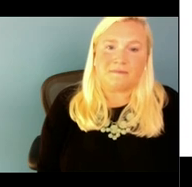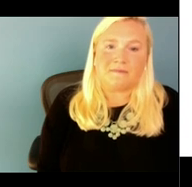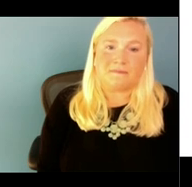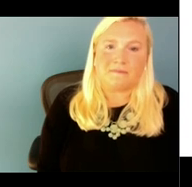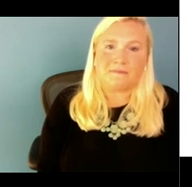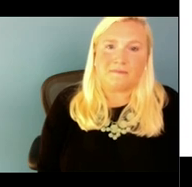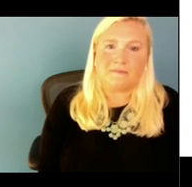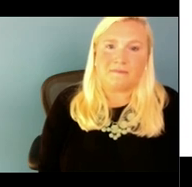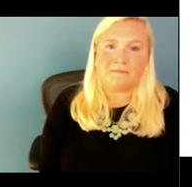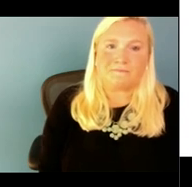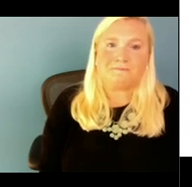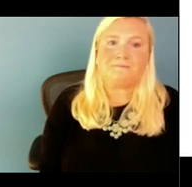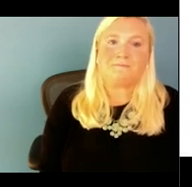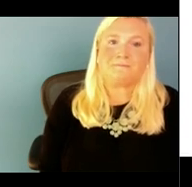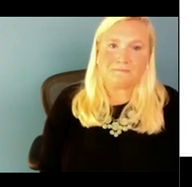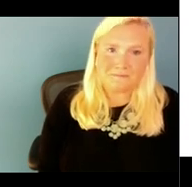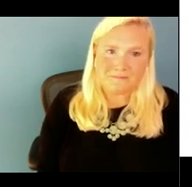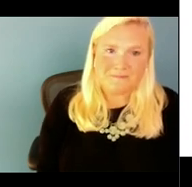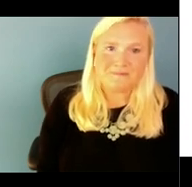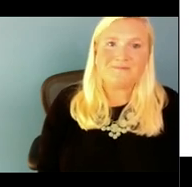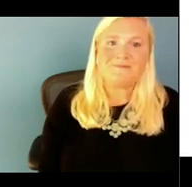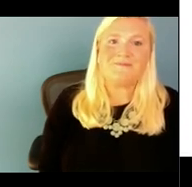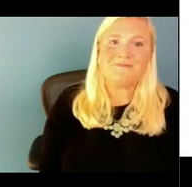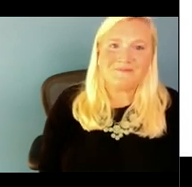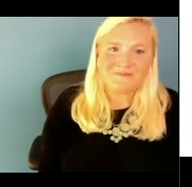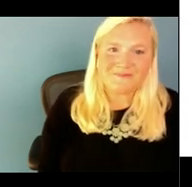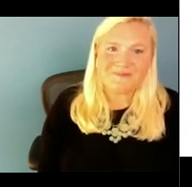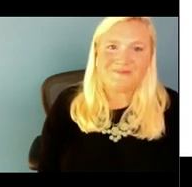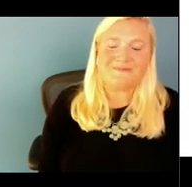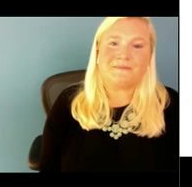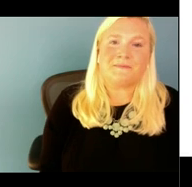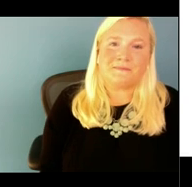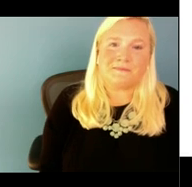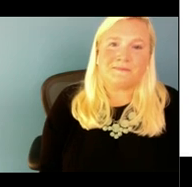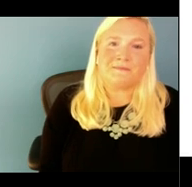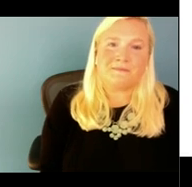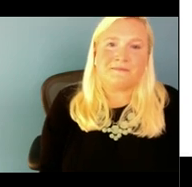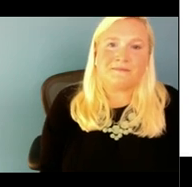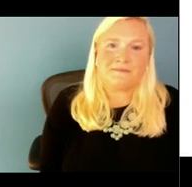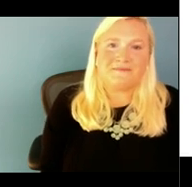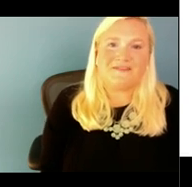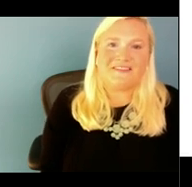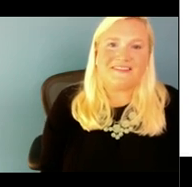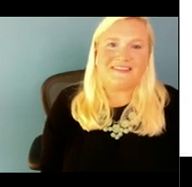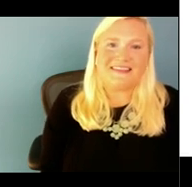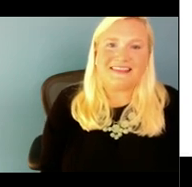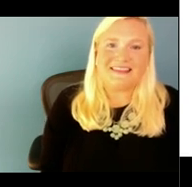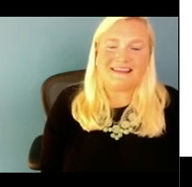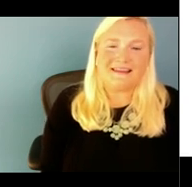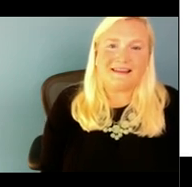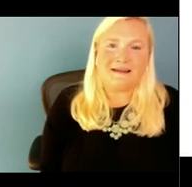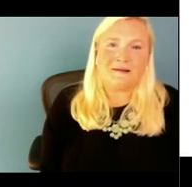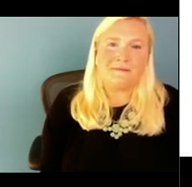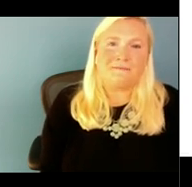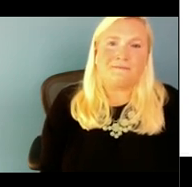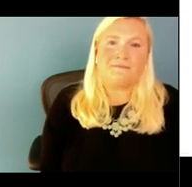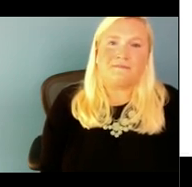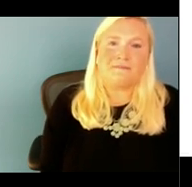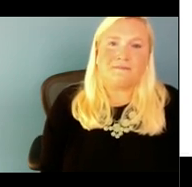it that now the parents want him to, or is it that he wants himself to? And for adolescents,